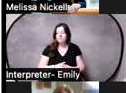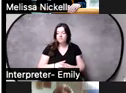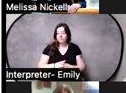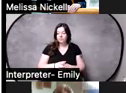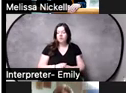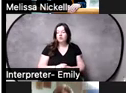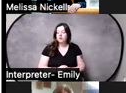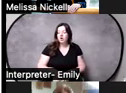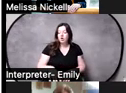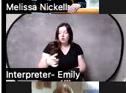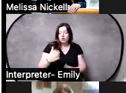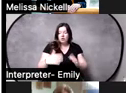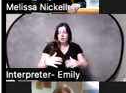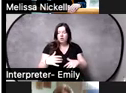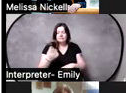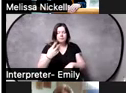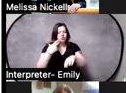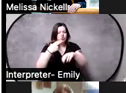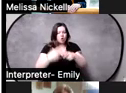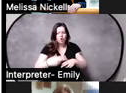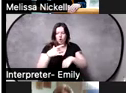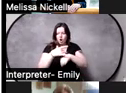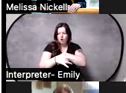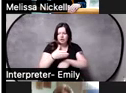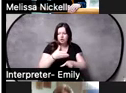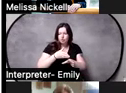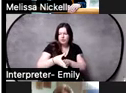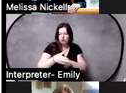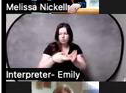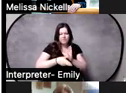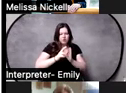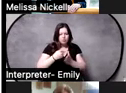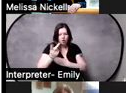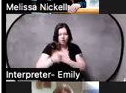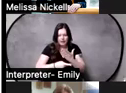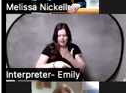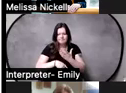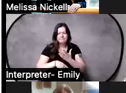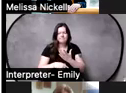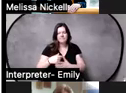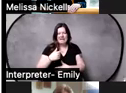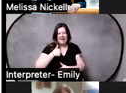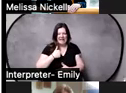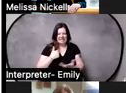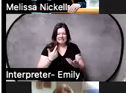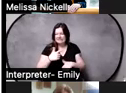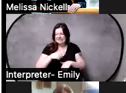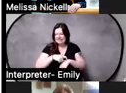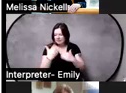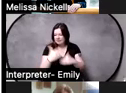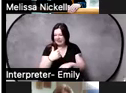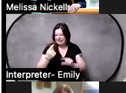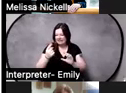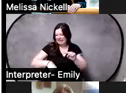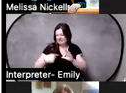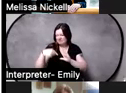I've listed the link here. Again, I don't have time to talk in detail about it, but this is a program for people who are interested in serving